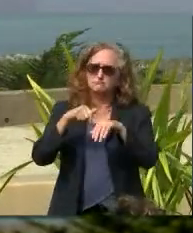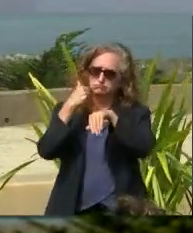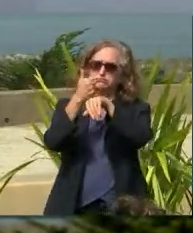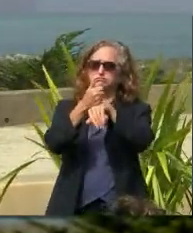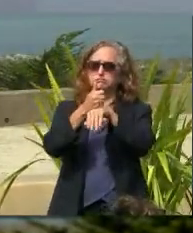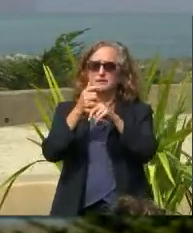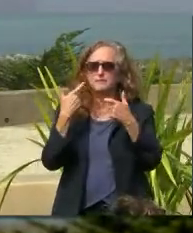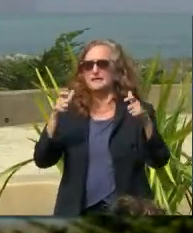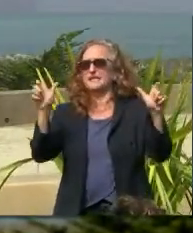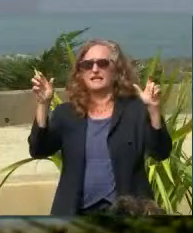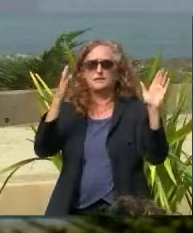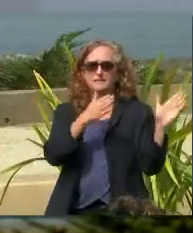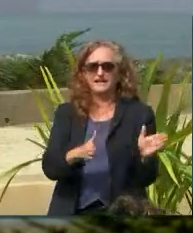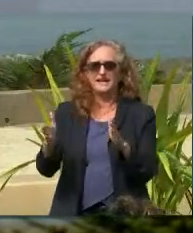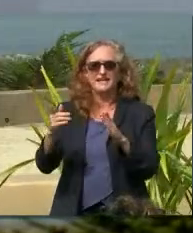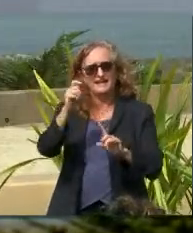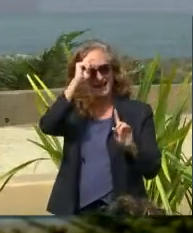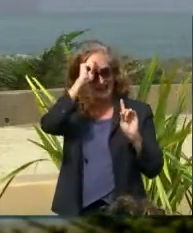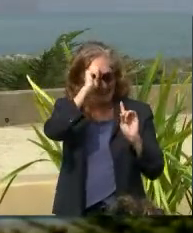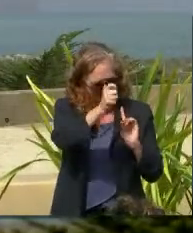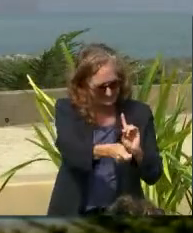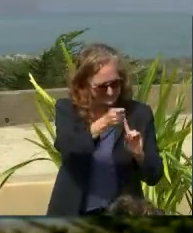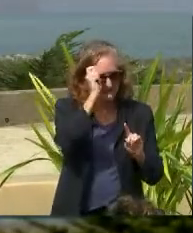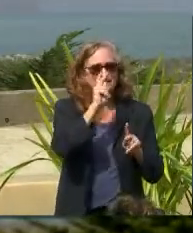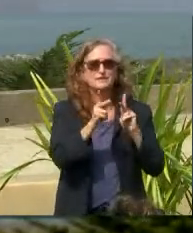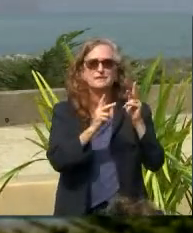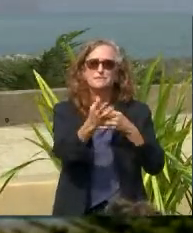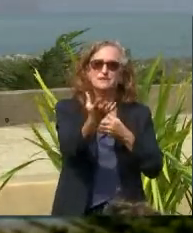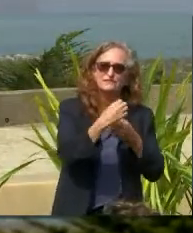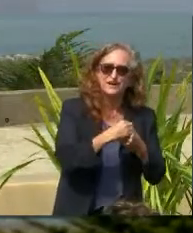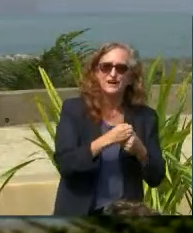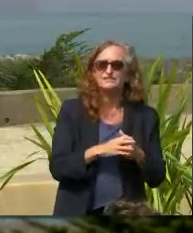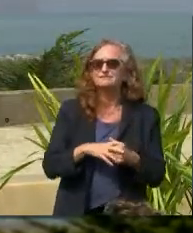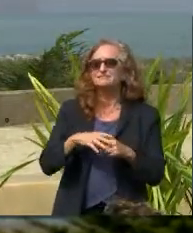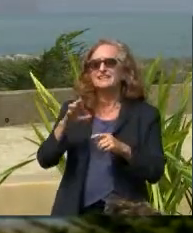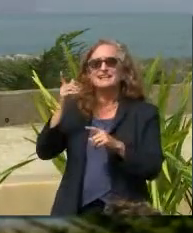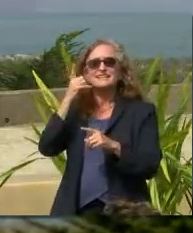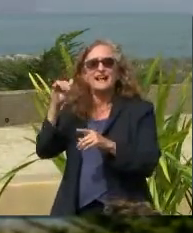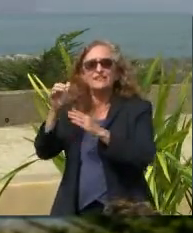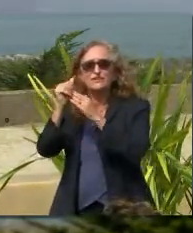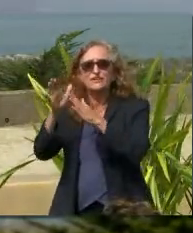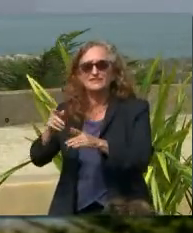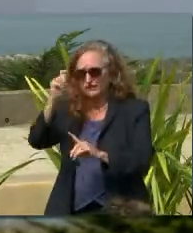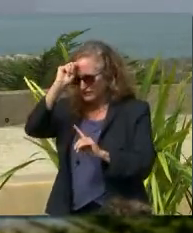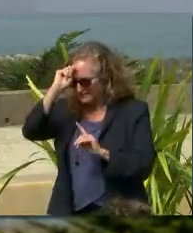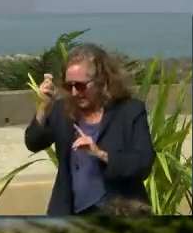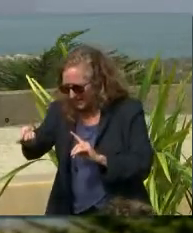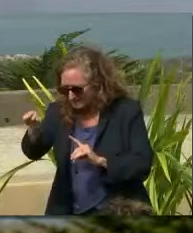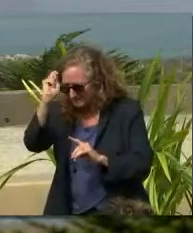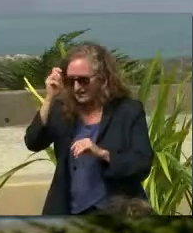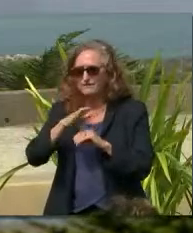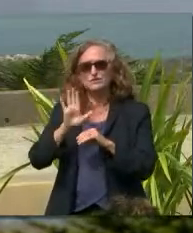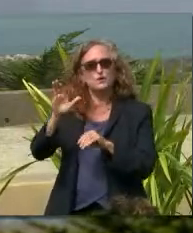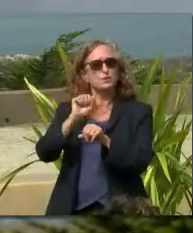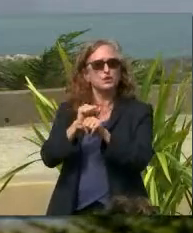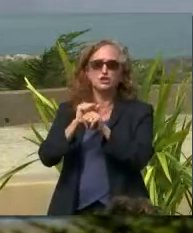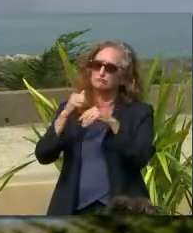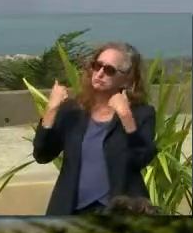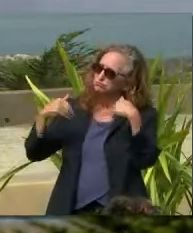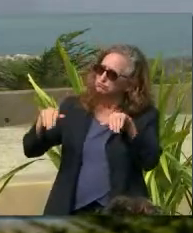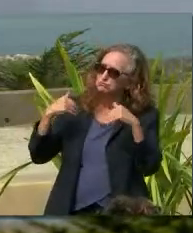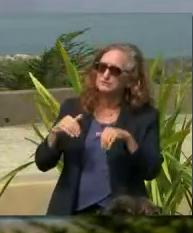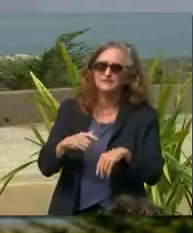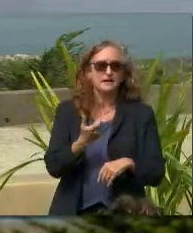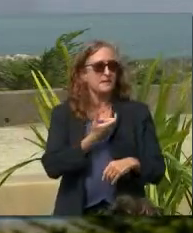So hats off to all involved. Hats off to California leadership. Gavin, you were doing spectacular work. I really appreciate it.